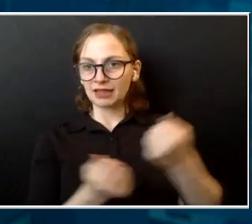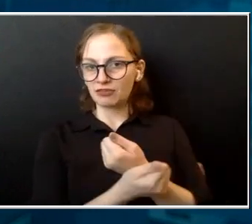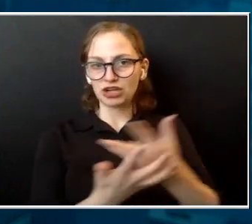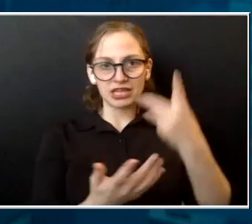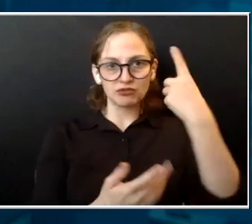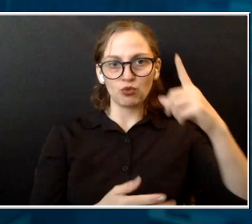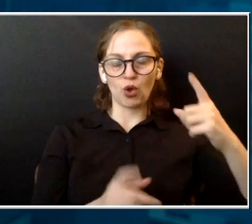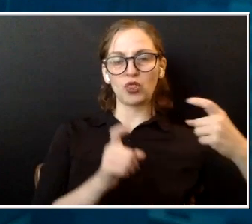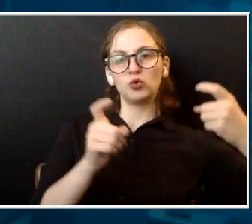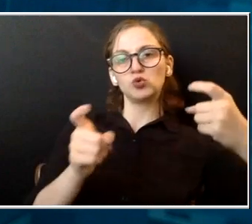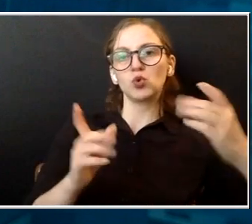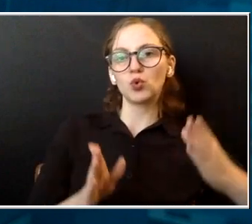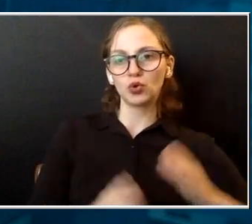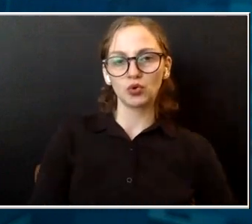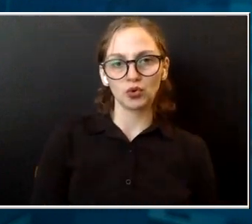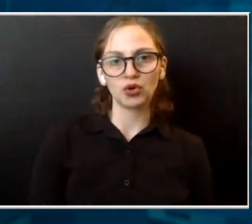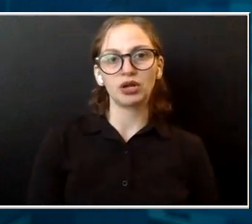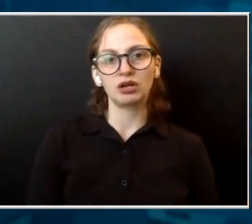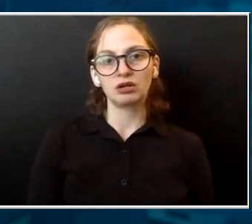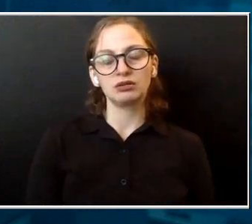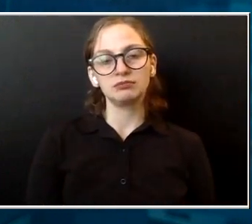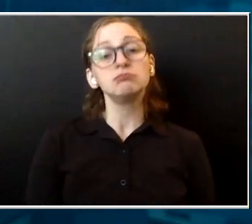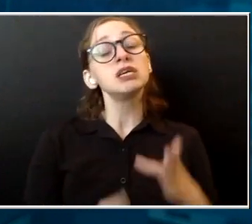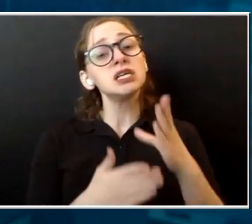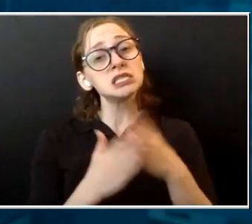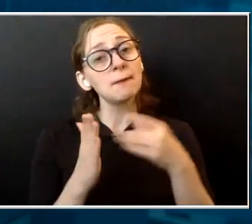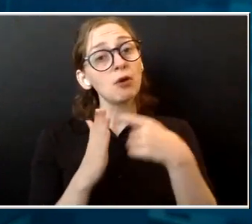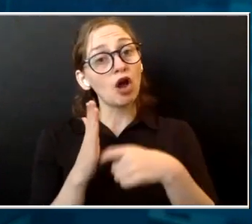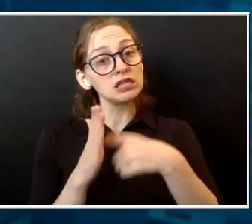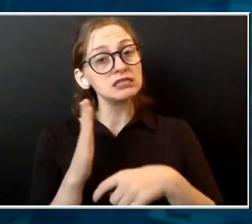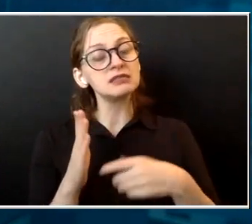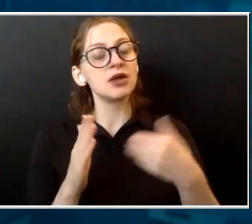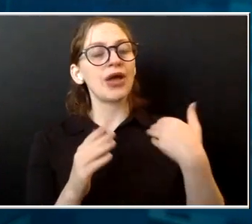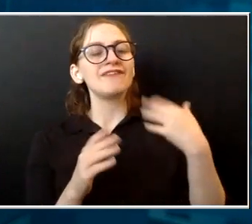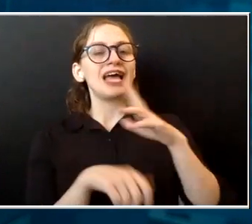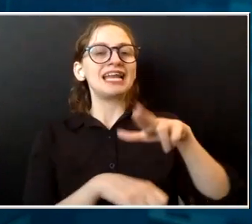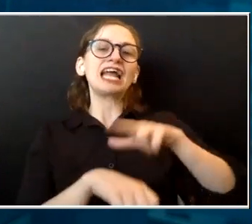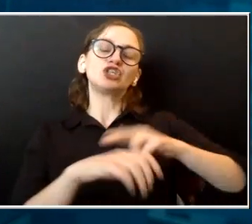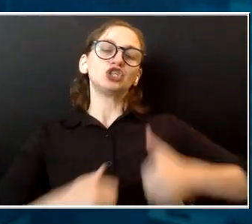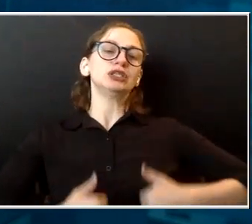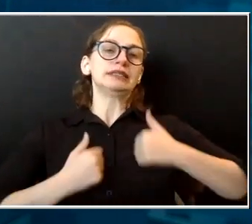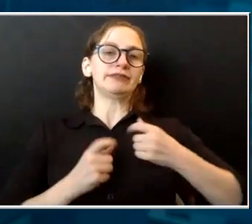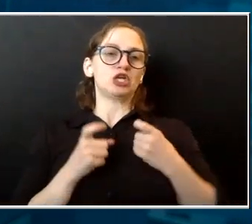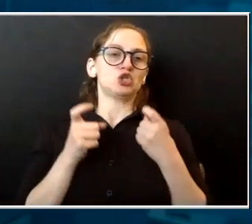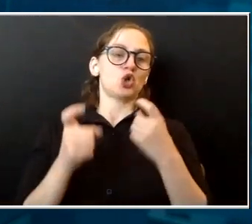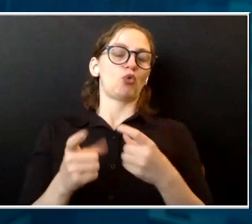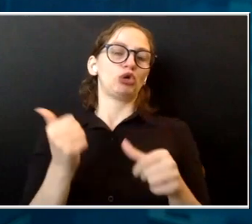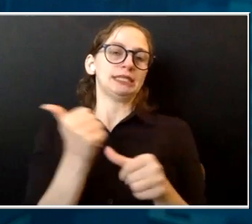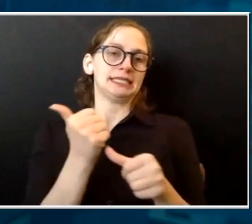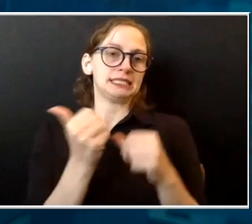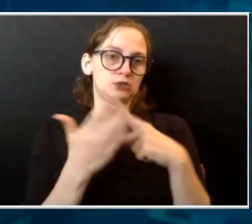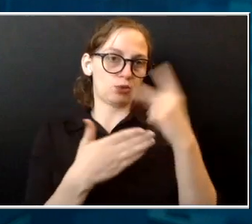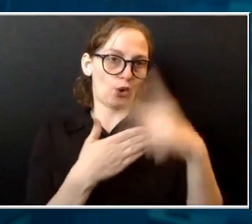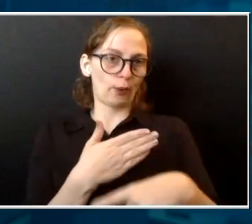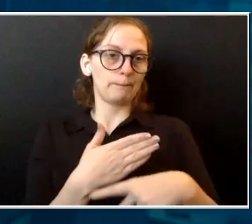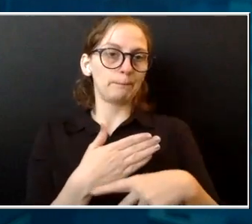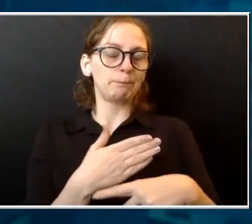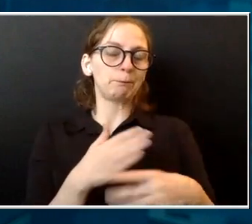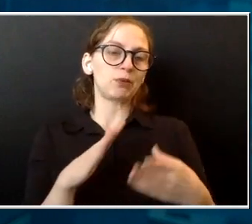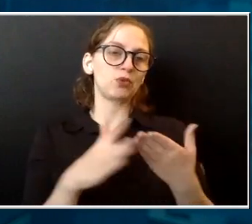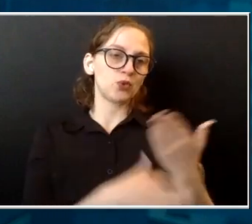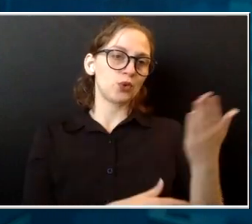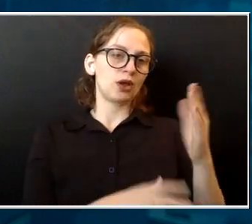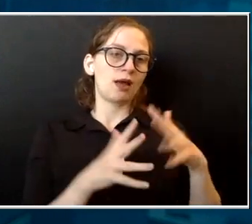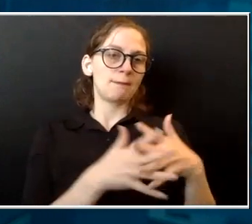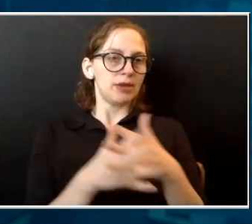incidental costs, and there is a National Living Donor Assistance Program, which runs through American Society of Transplant Surgeons,